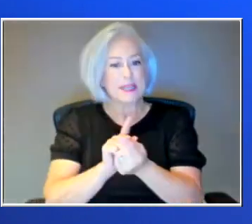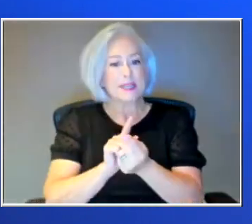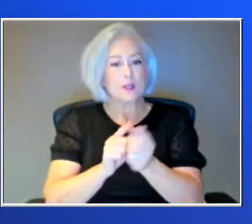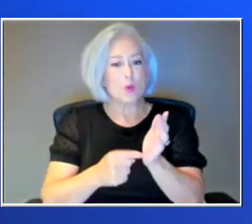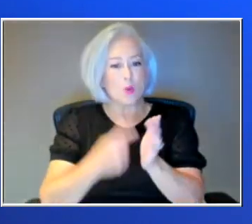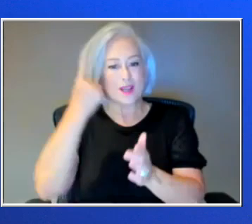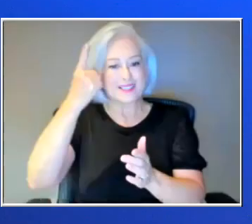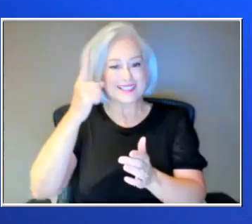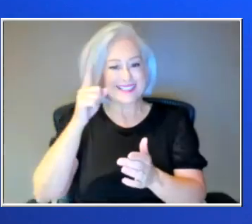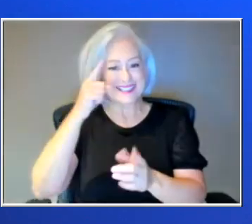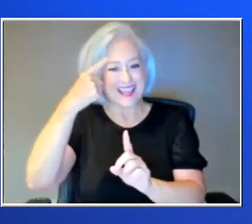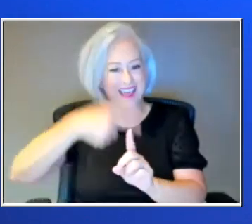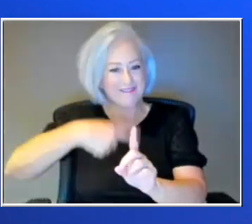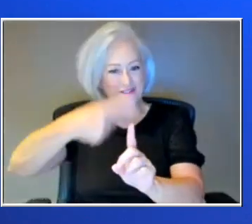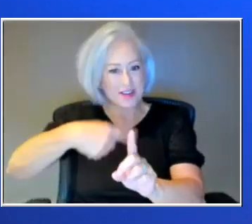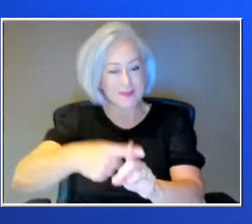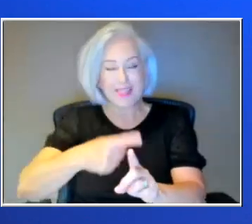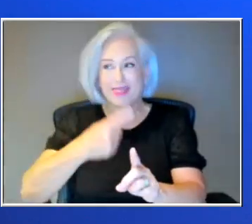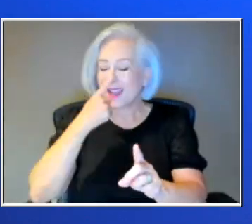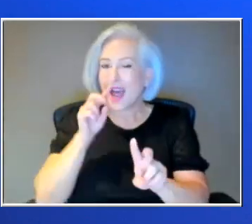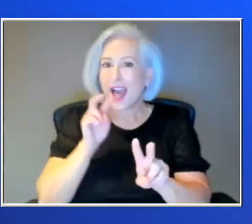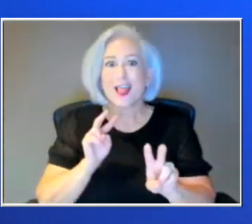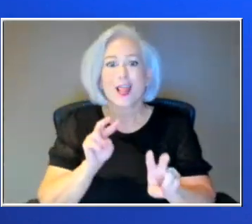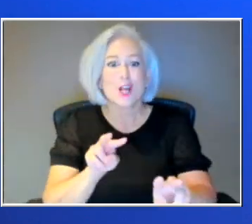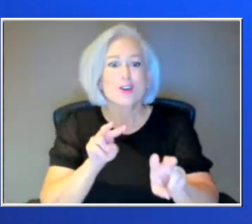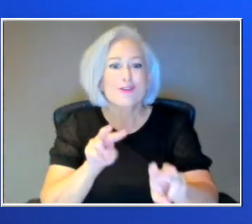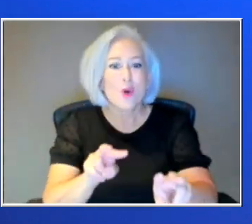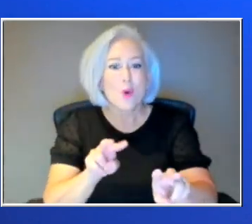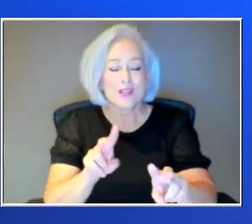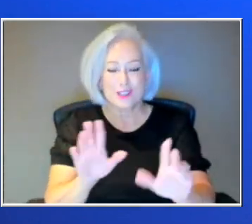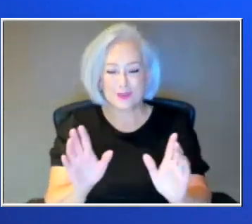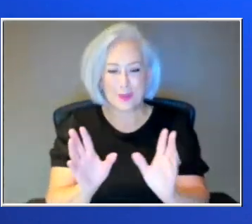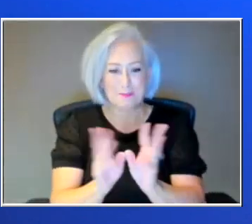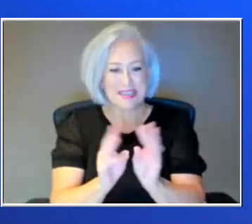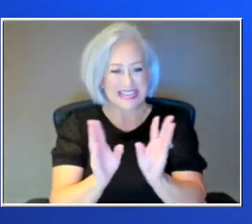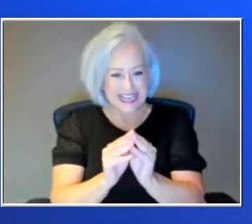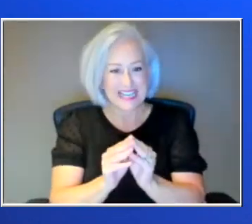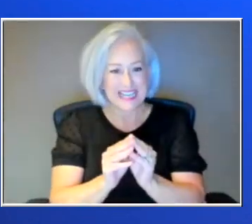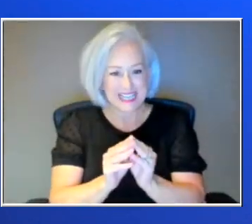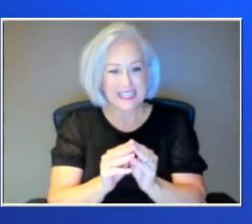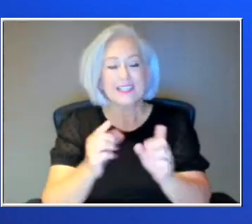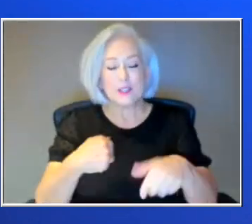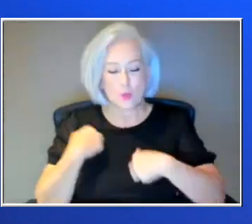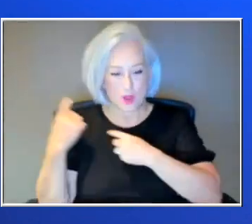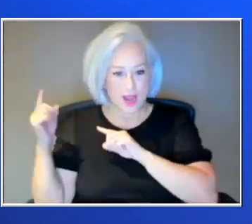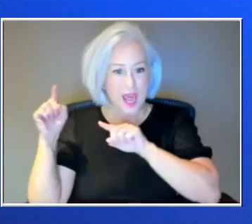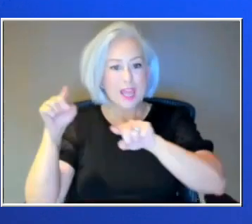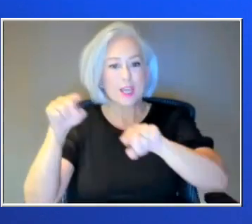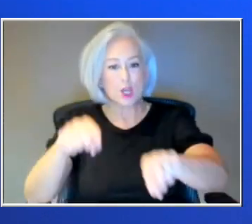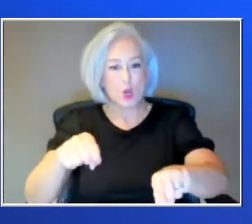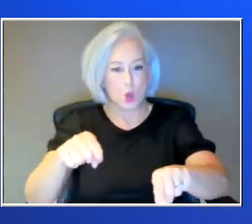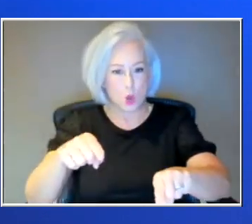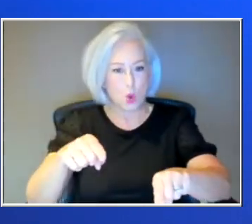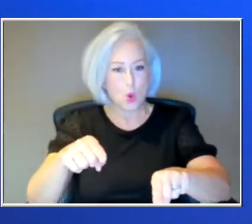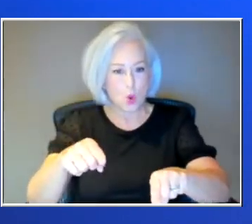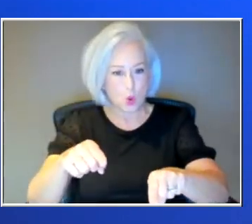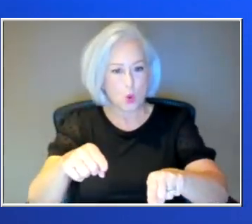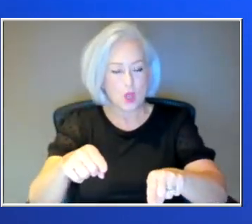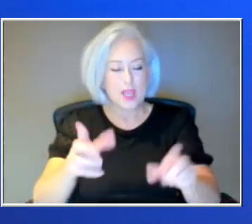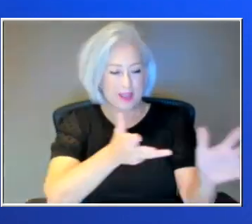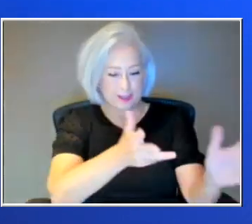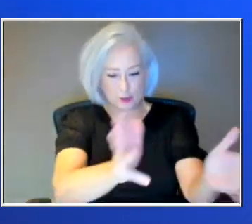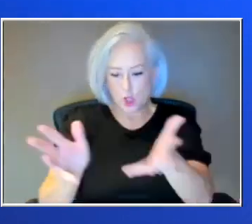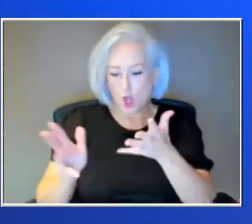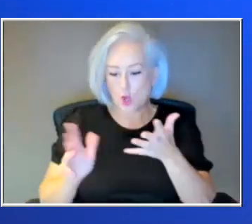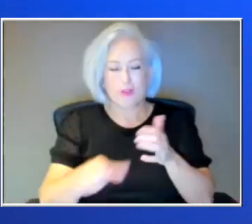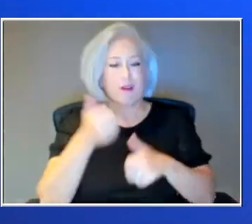forward to that meeting and going there and being able to talk to other people